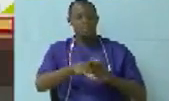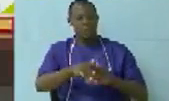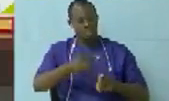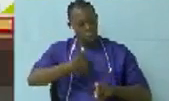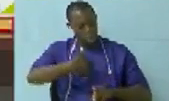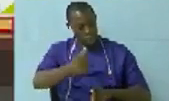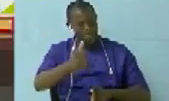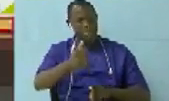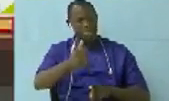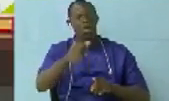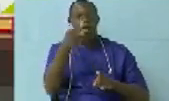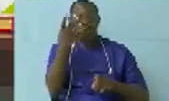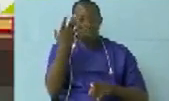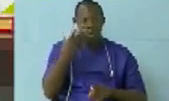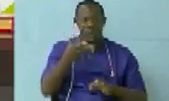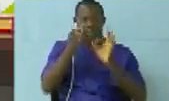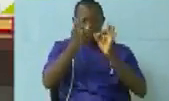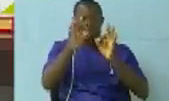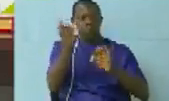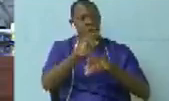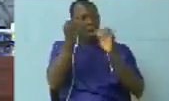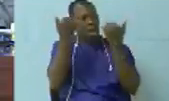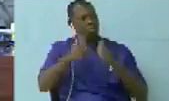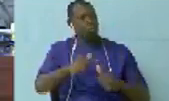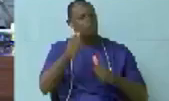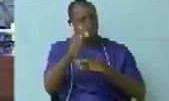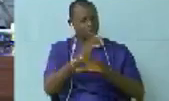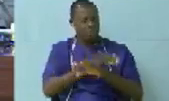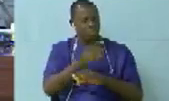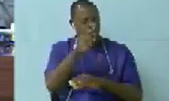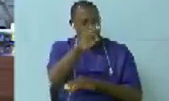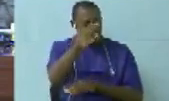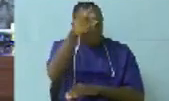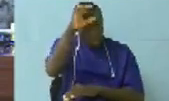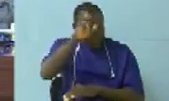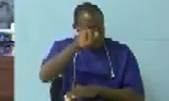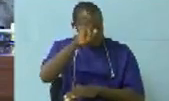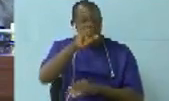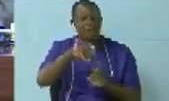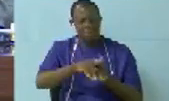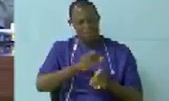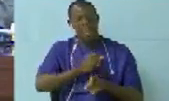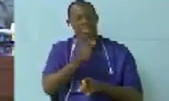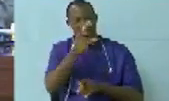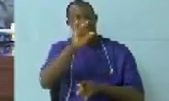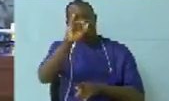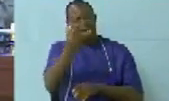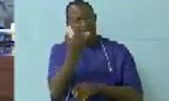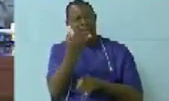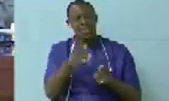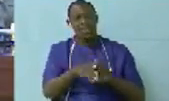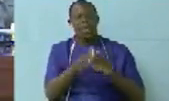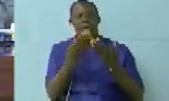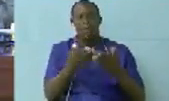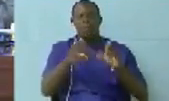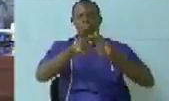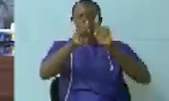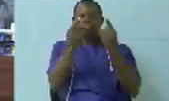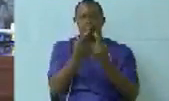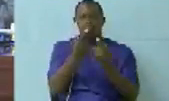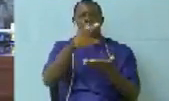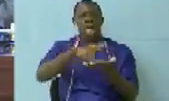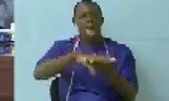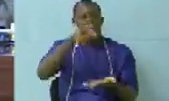Council. General, we have adopted this system of